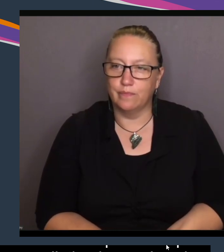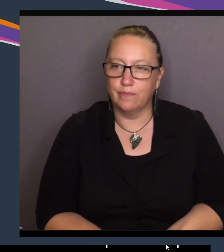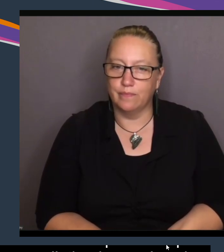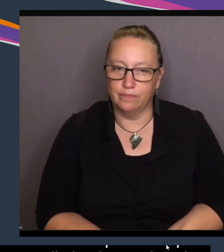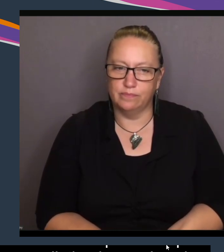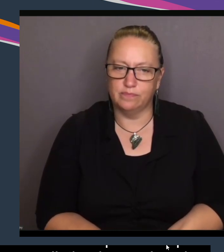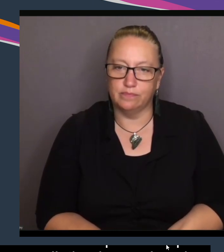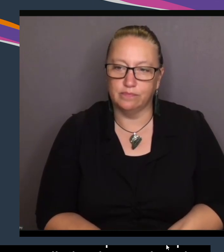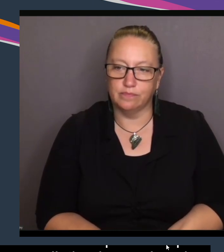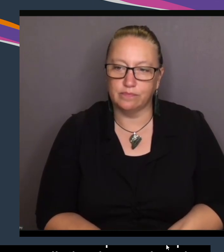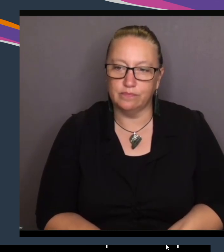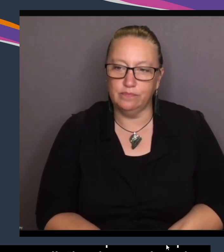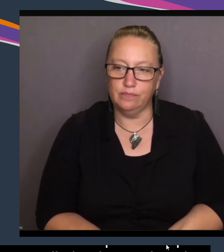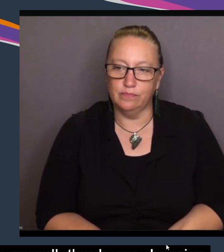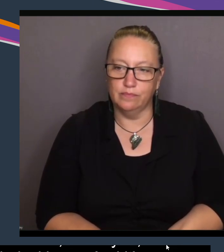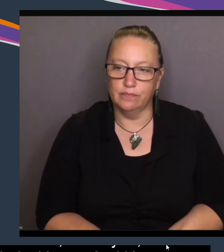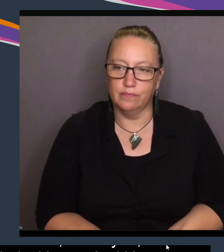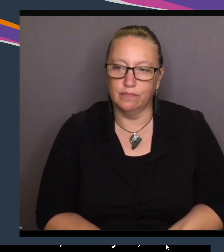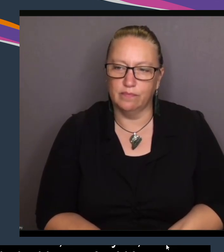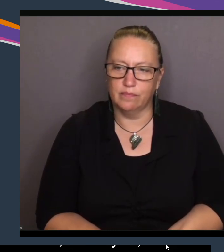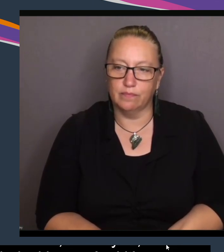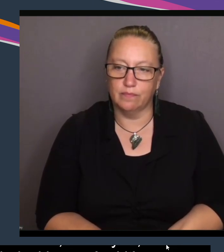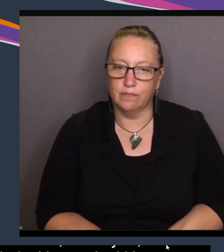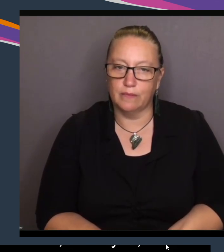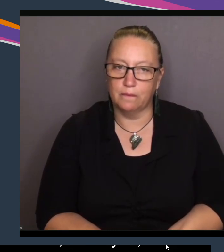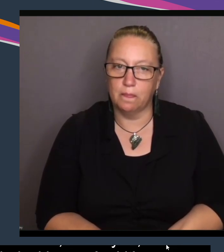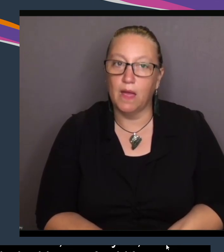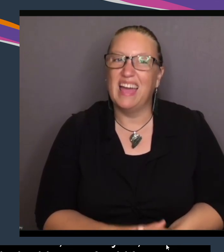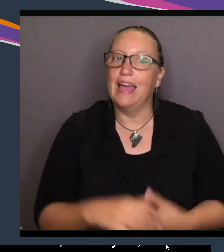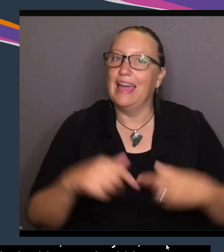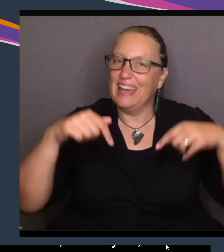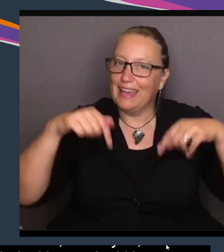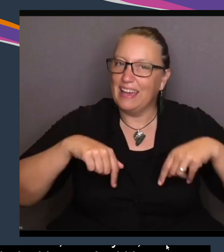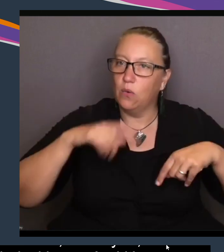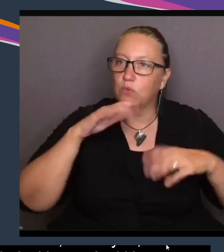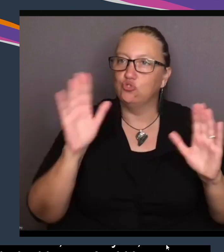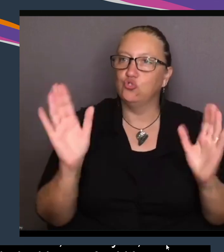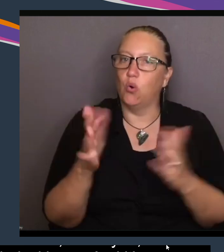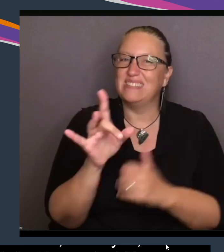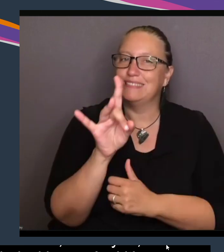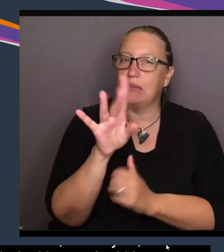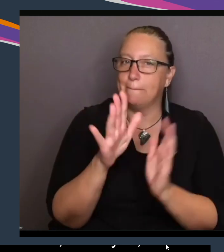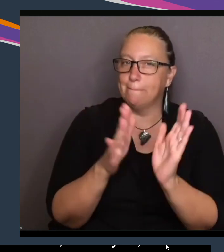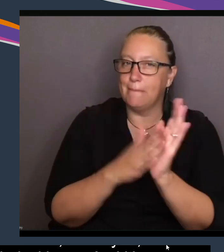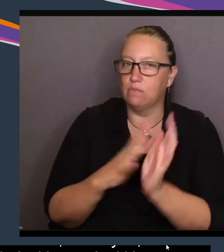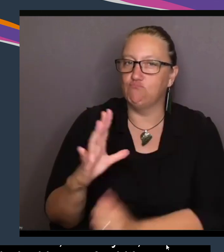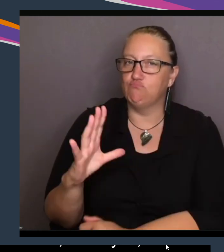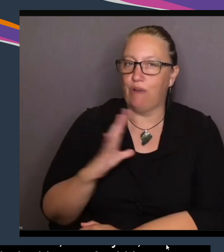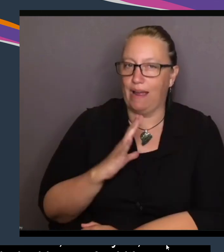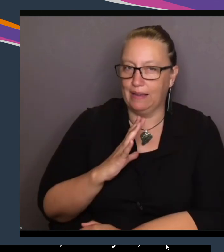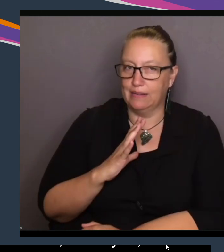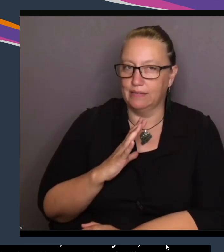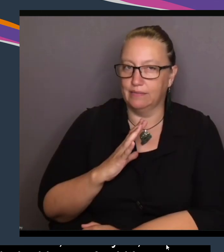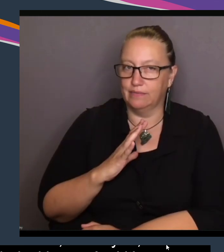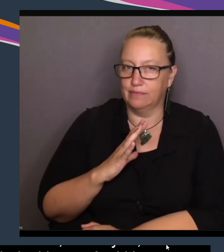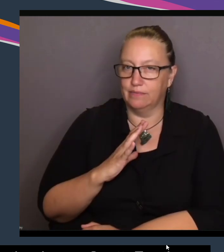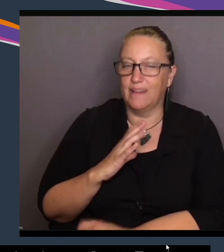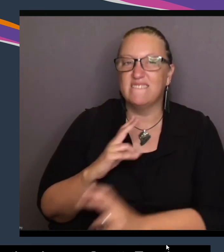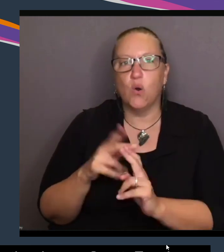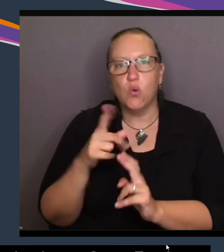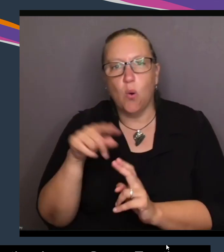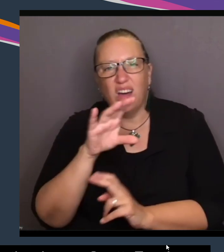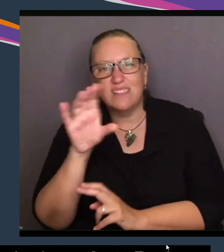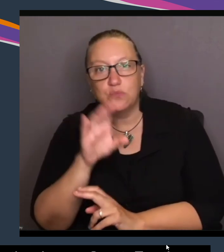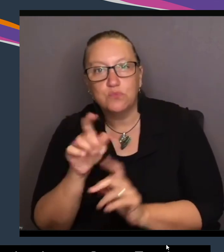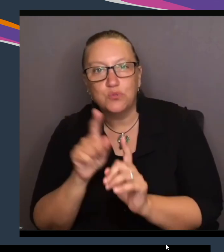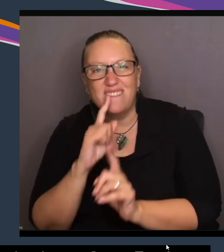For those of you here in the room, we're taking a short 10-minute break, and the people online will be taking a 10-minute break. There are